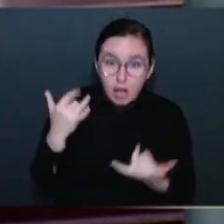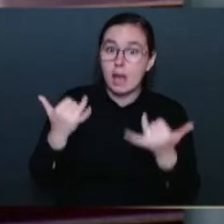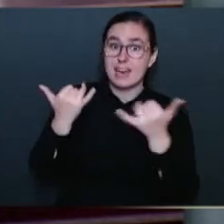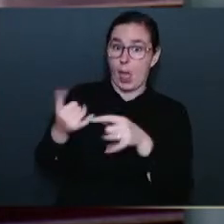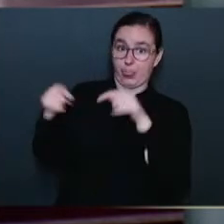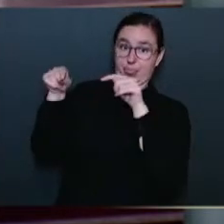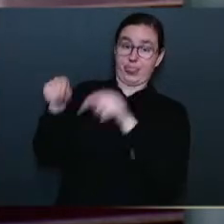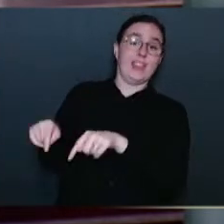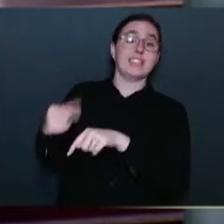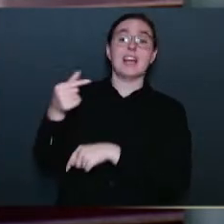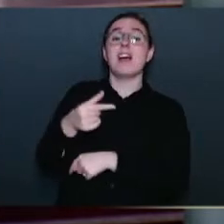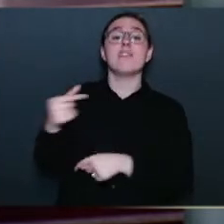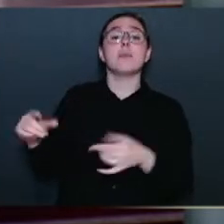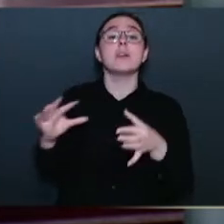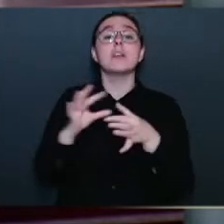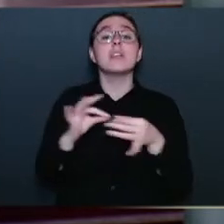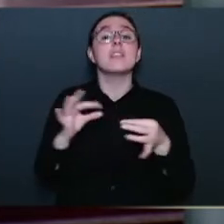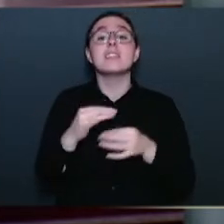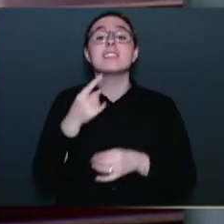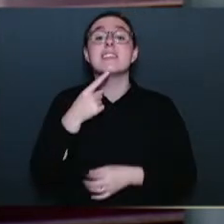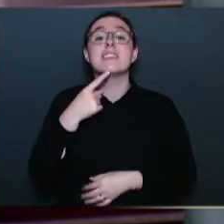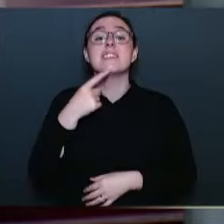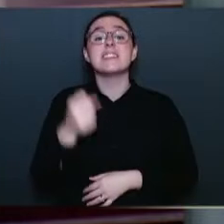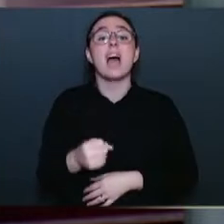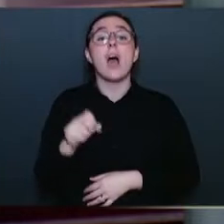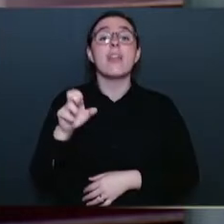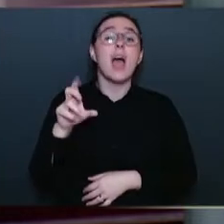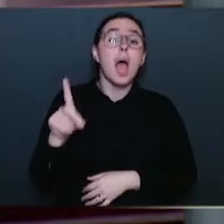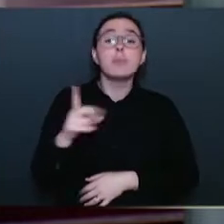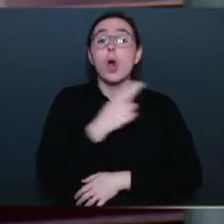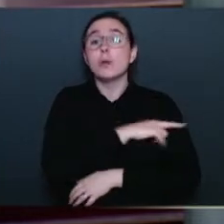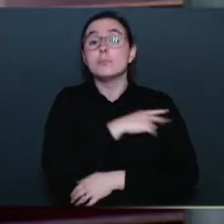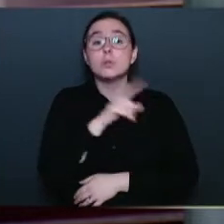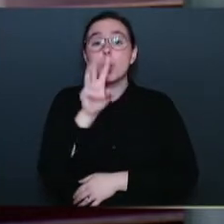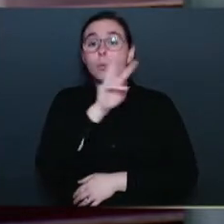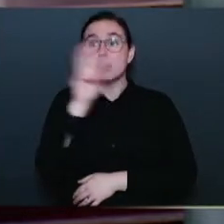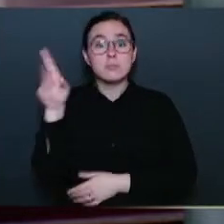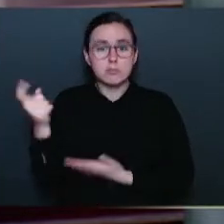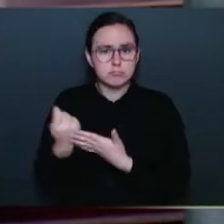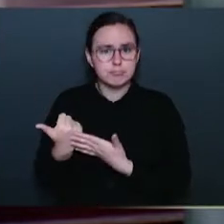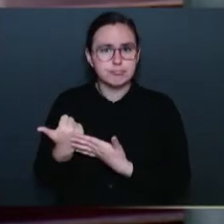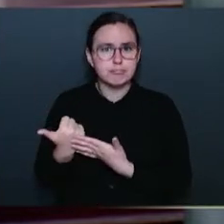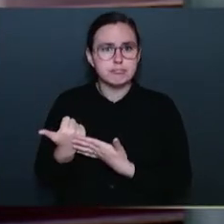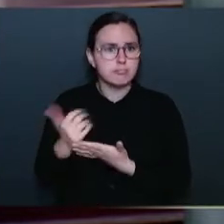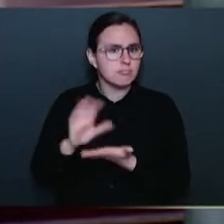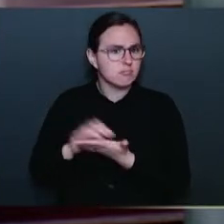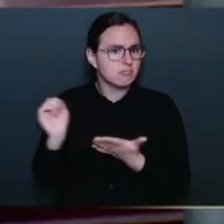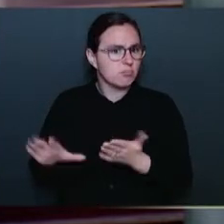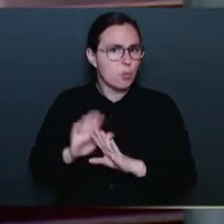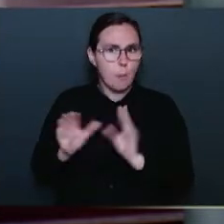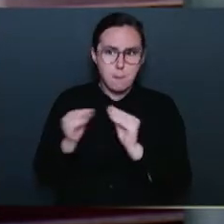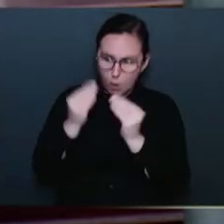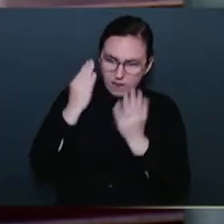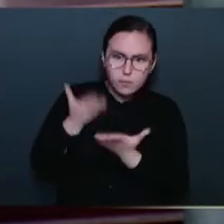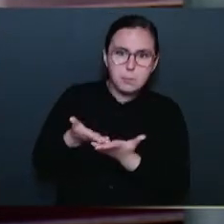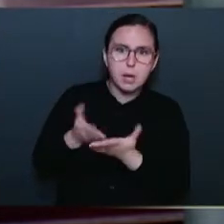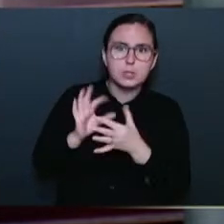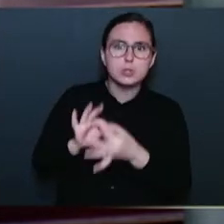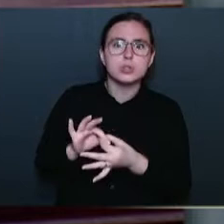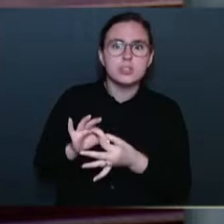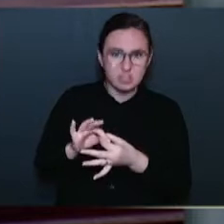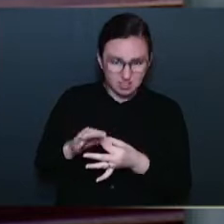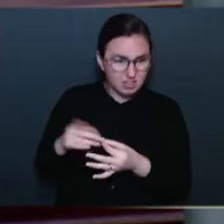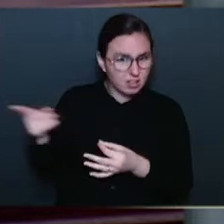the premier confirm whether yes or a no whether the South Edmonton hospital is still going to be built and on what date will construction